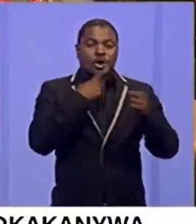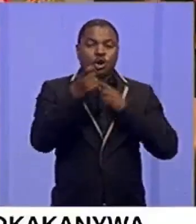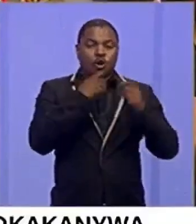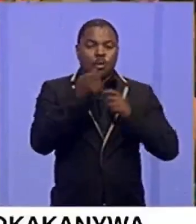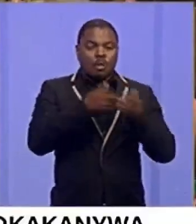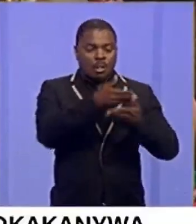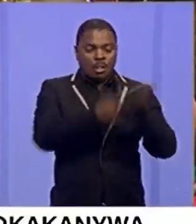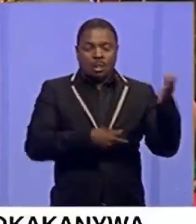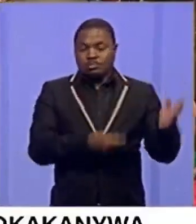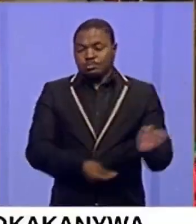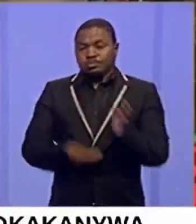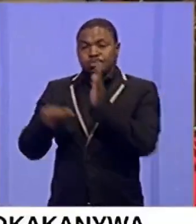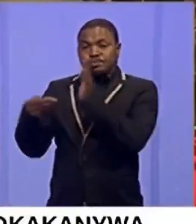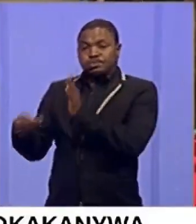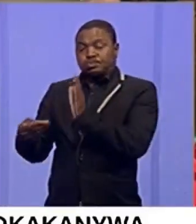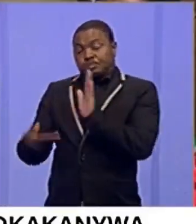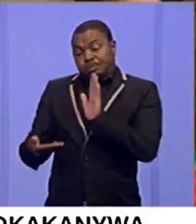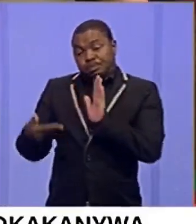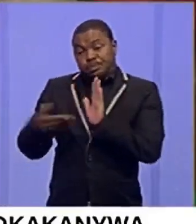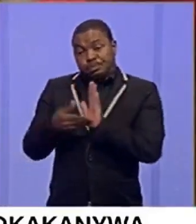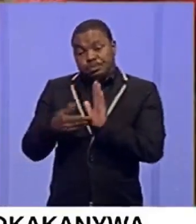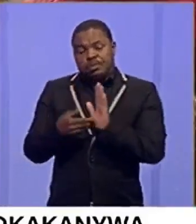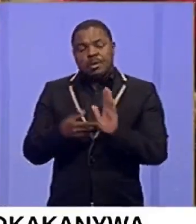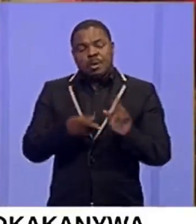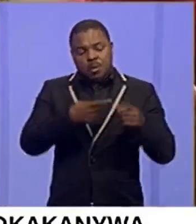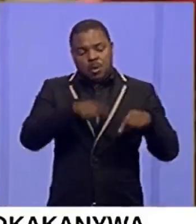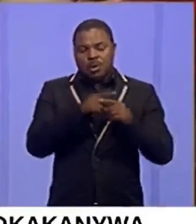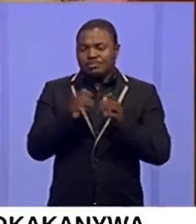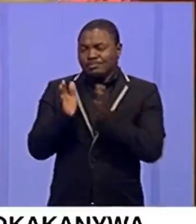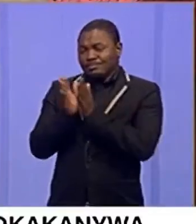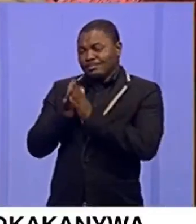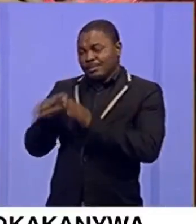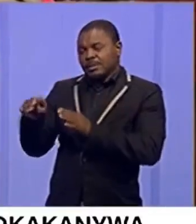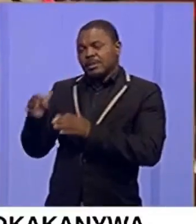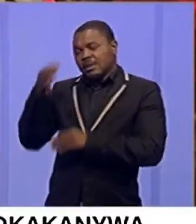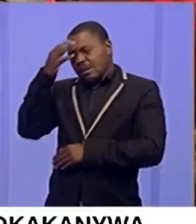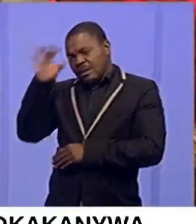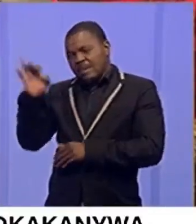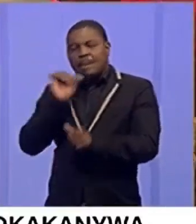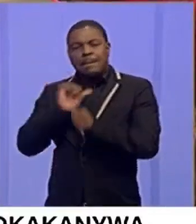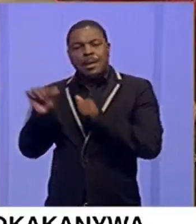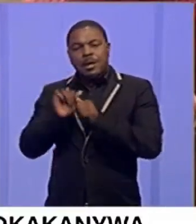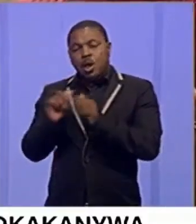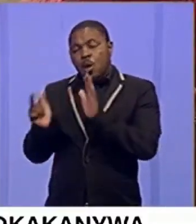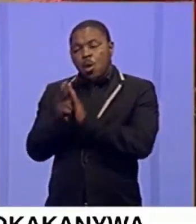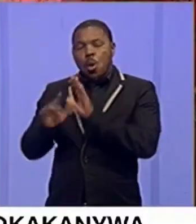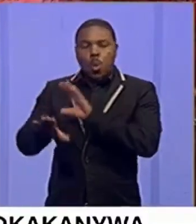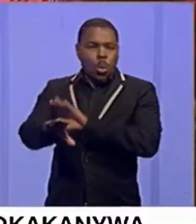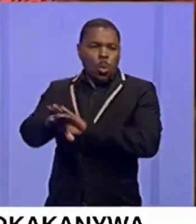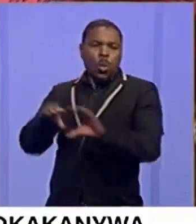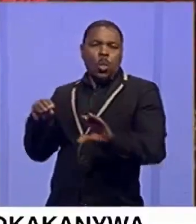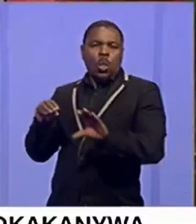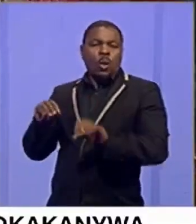la dingongorego mo ka gare ga lona mokgatlo o ipiletša go mmušo wa Uganda go gogela morago molawana wo